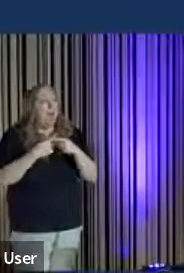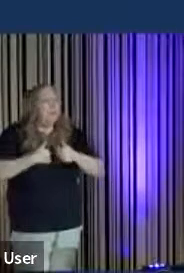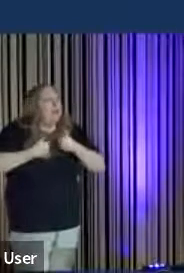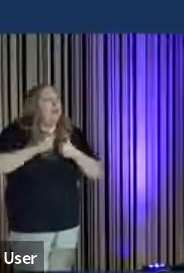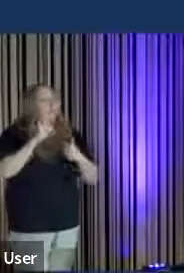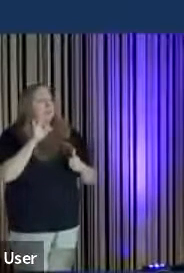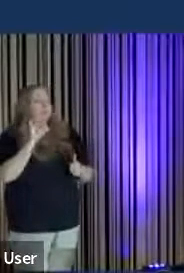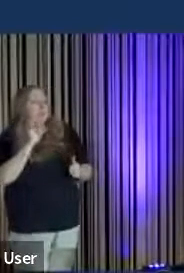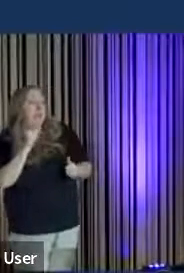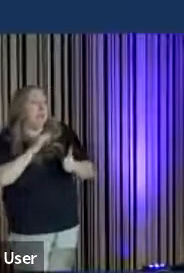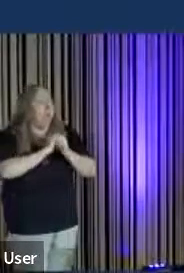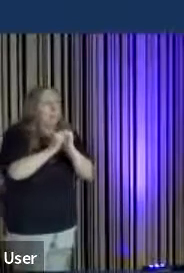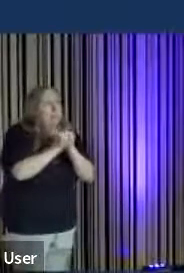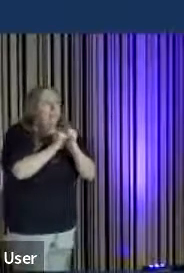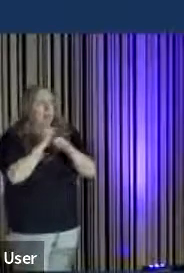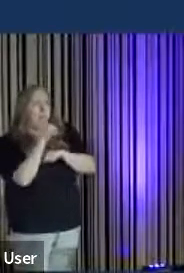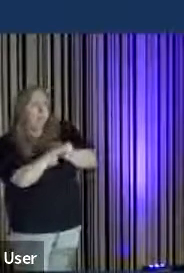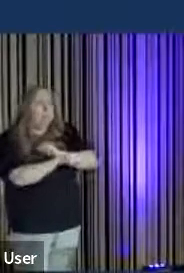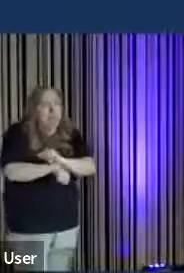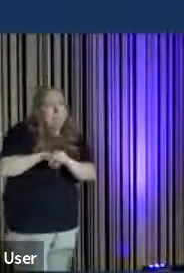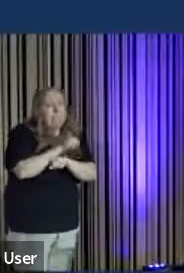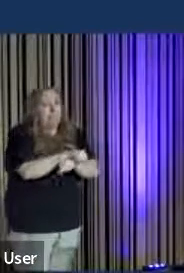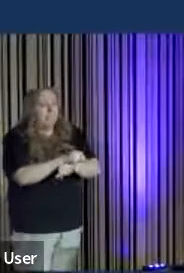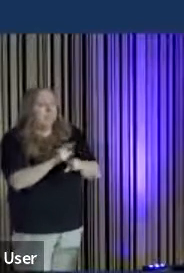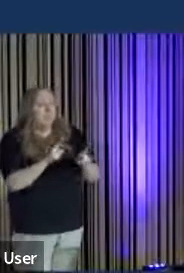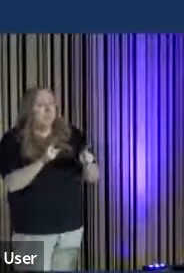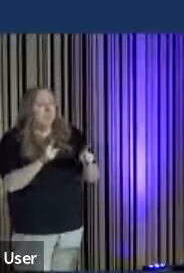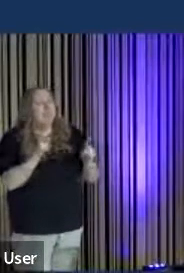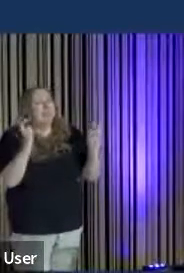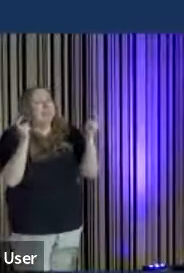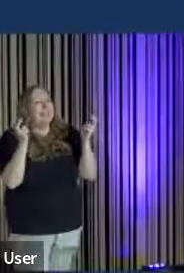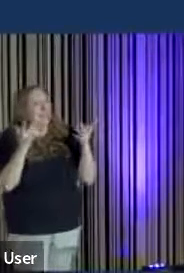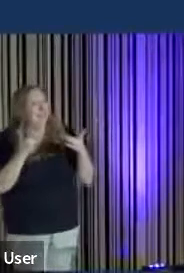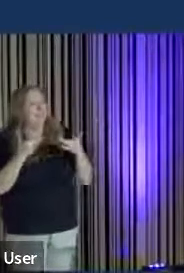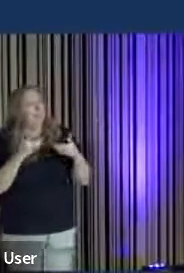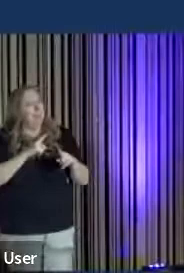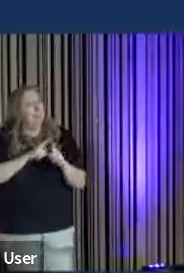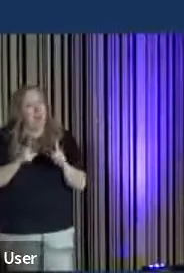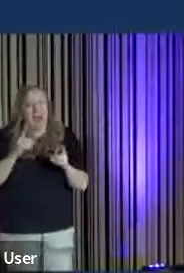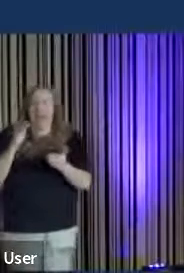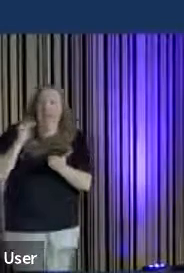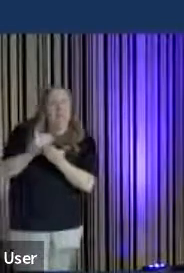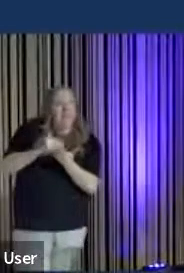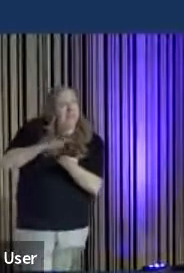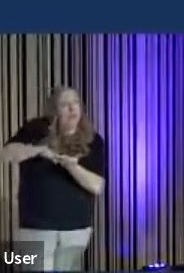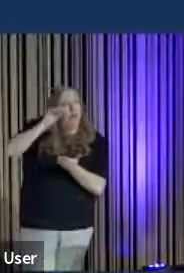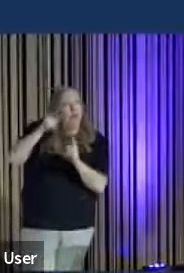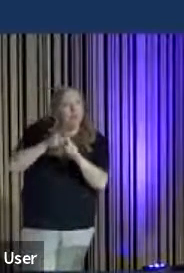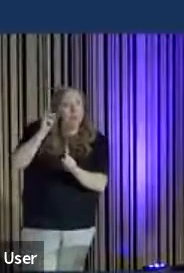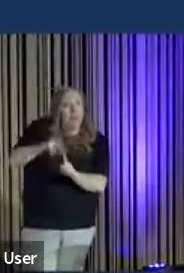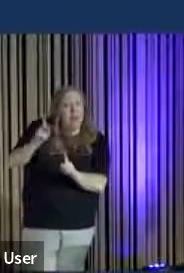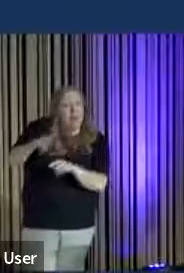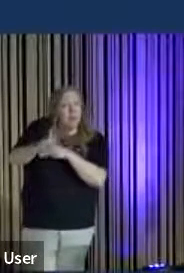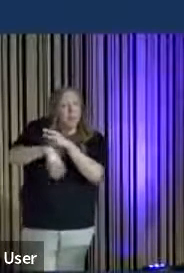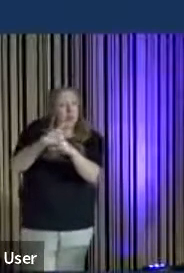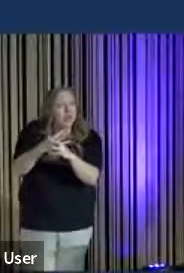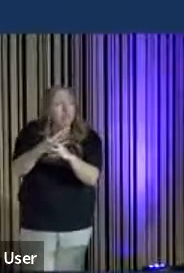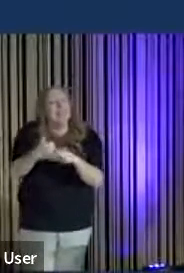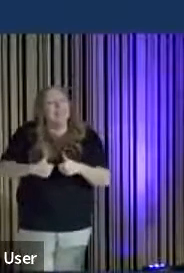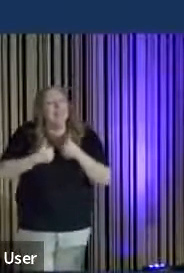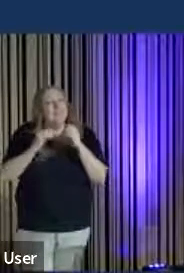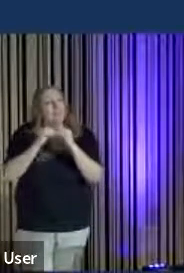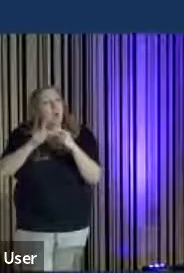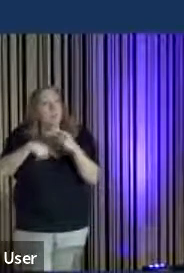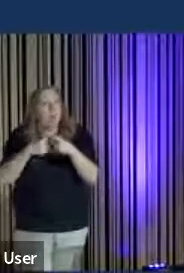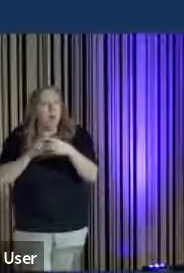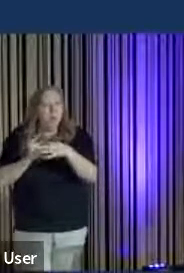the guy who is strongest wins and so on. But, you know, the lesson perhaps from this plankton world is that, well, perhaps life is more about